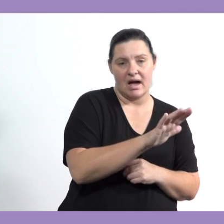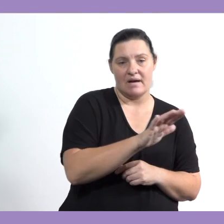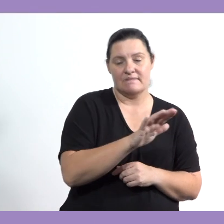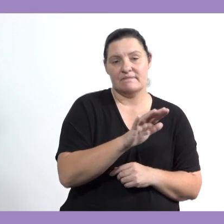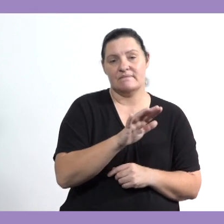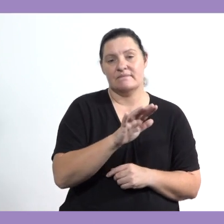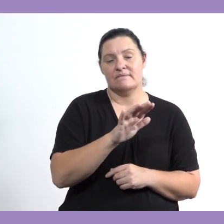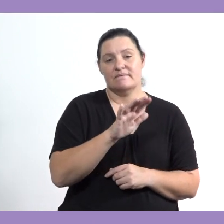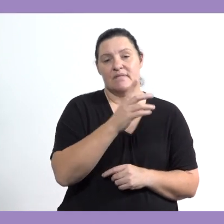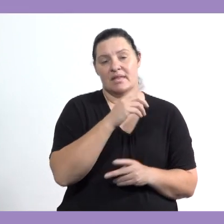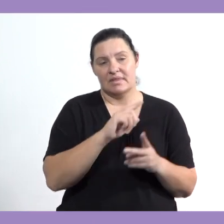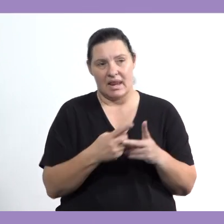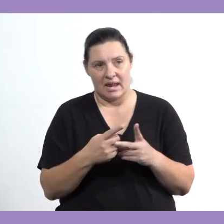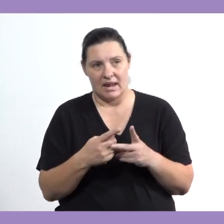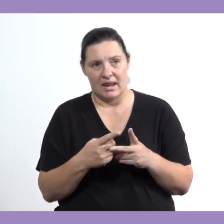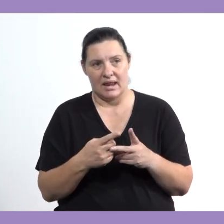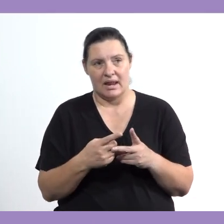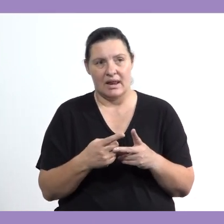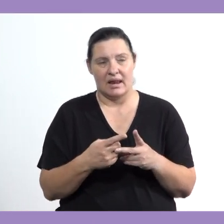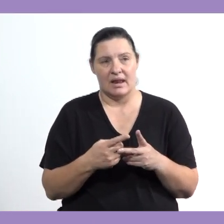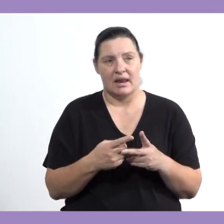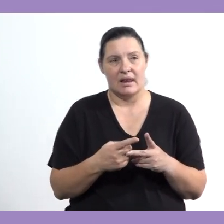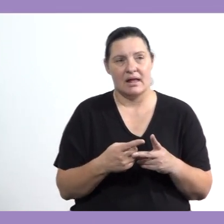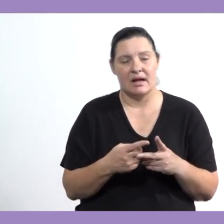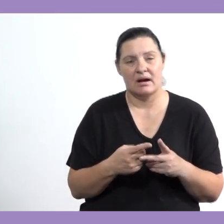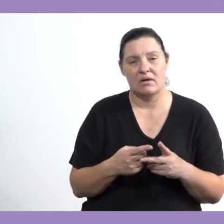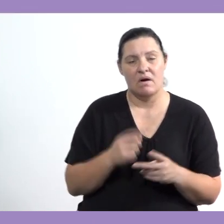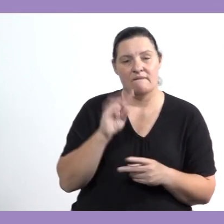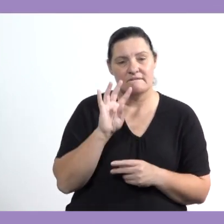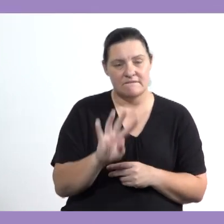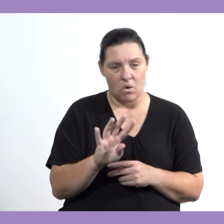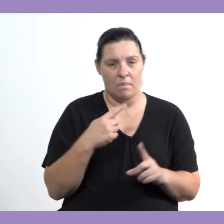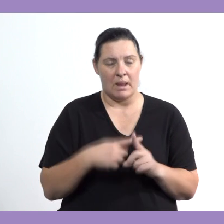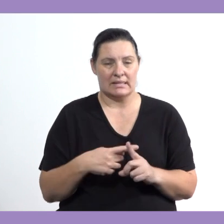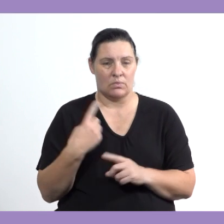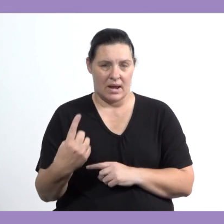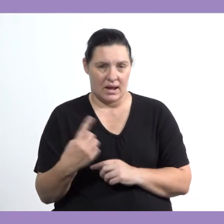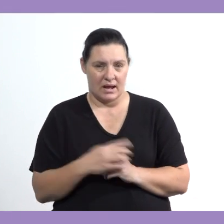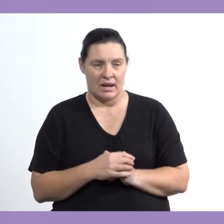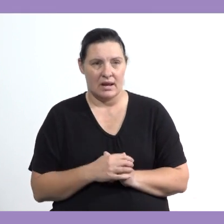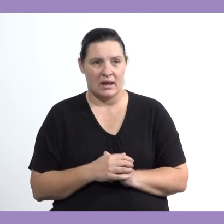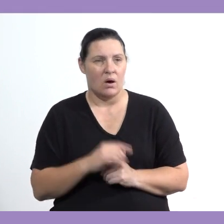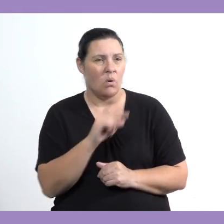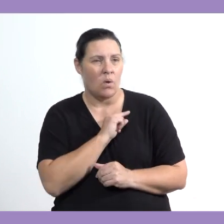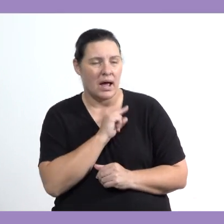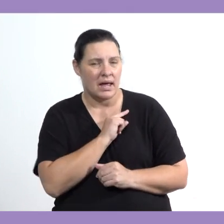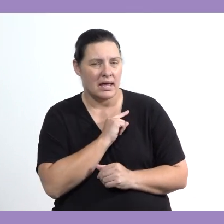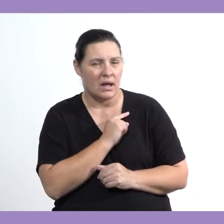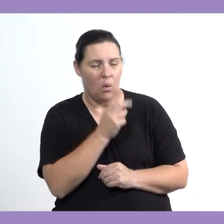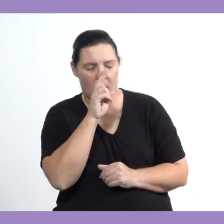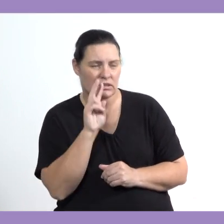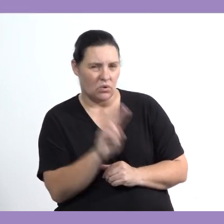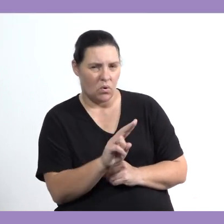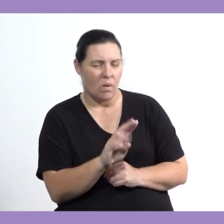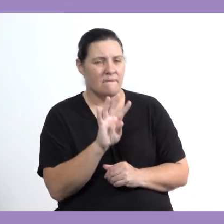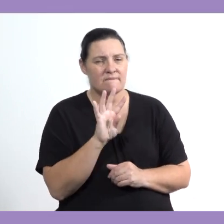was 5 for the first one there, and we've broken down the 5 into 4 plus 1. Why? Because